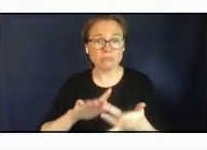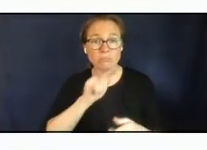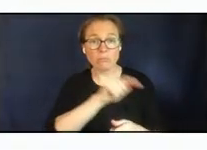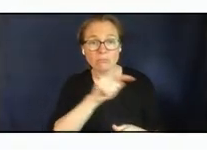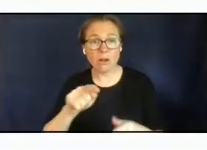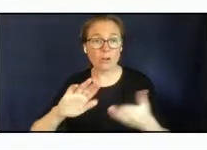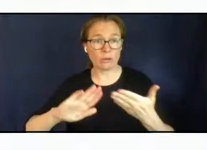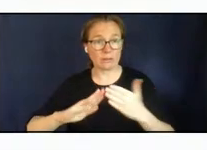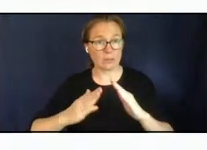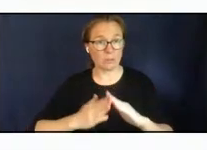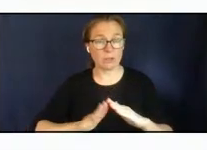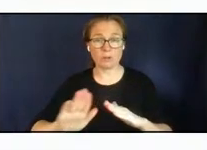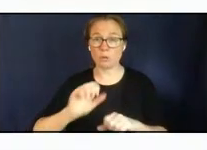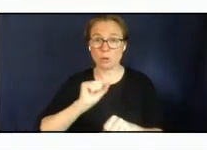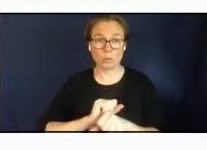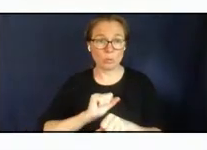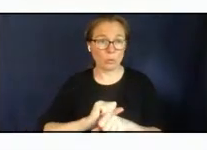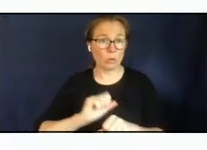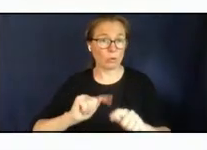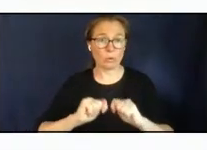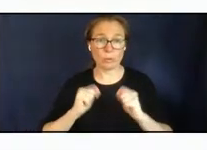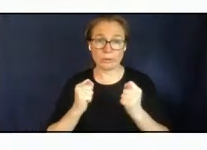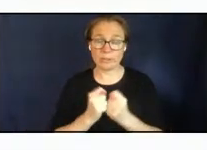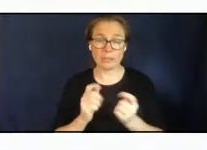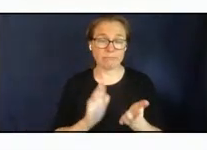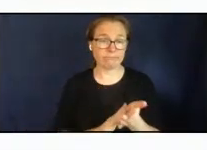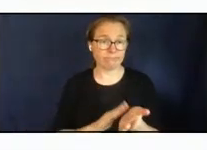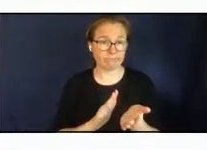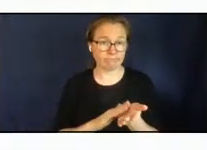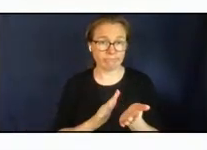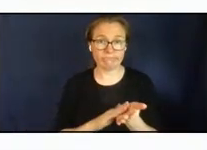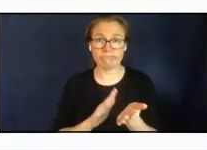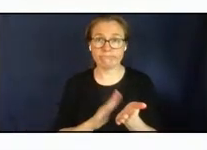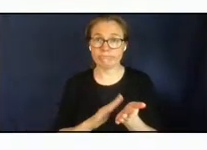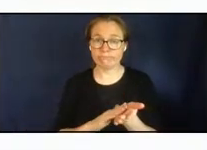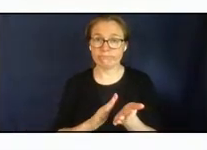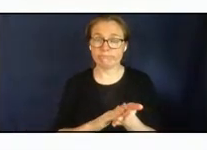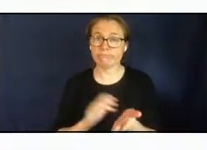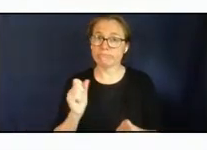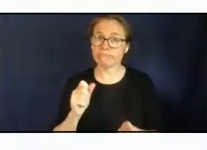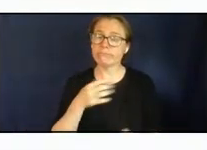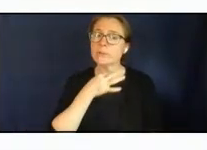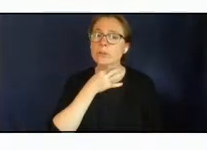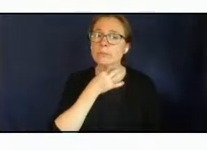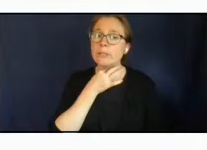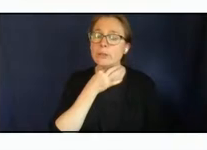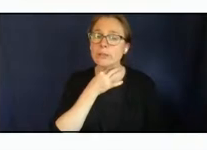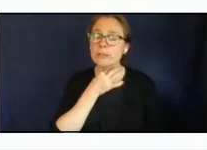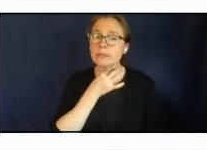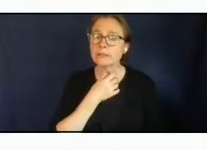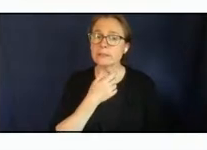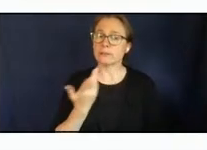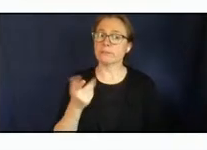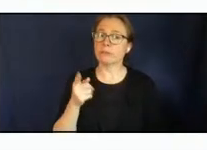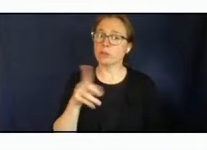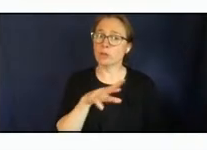are doing to be commended. And so I'm interested in the reaction as you've gone in and what you guys have seen and how you've